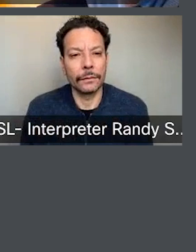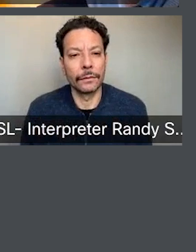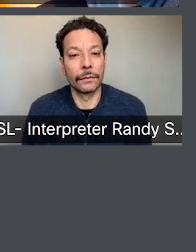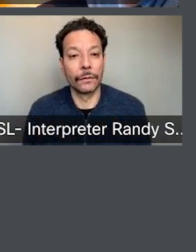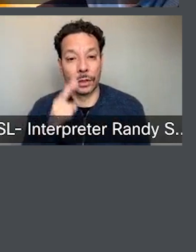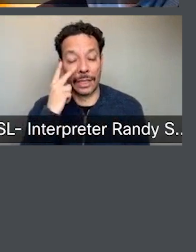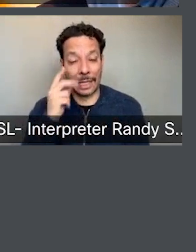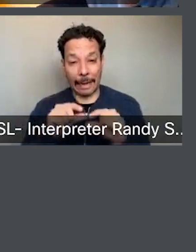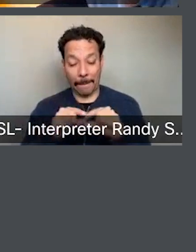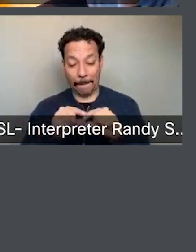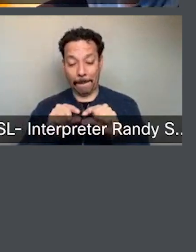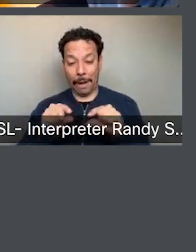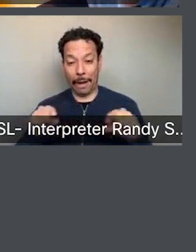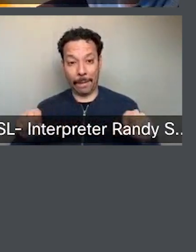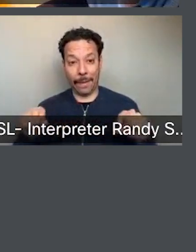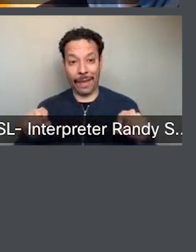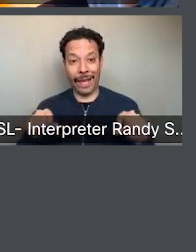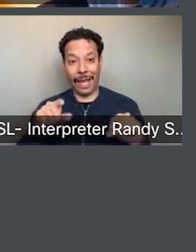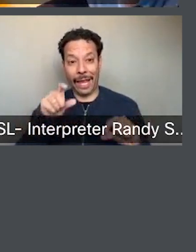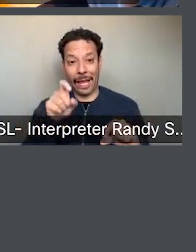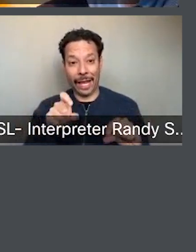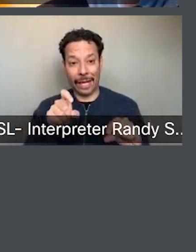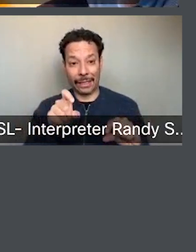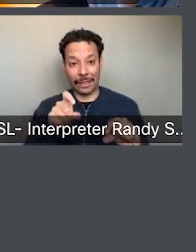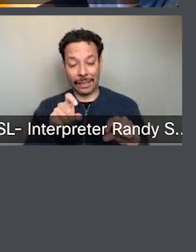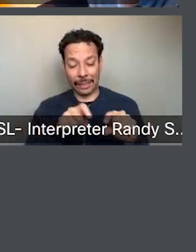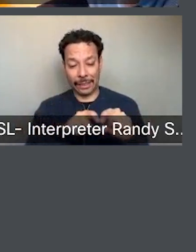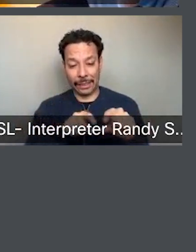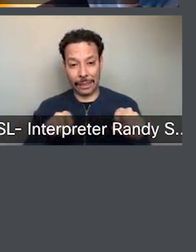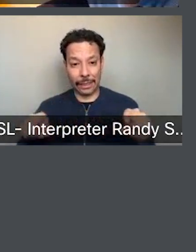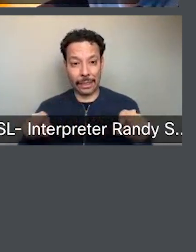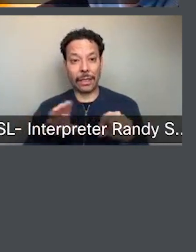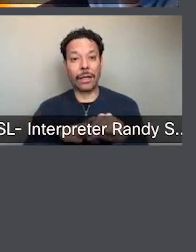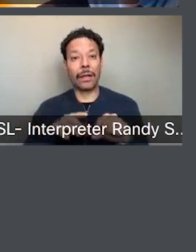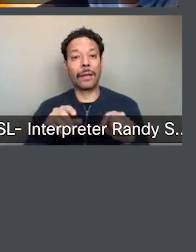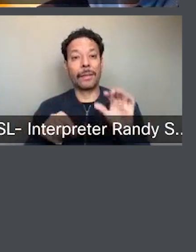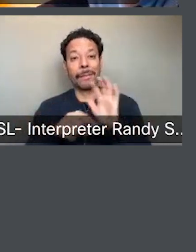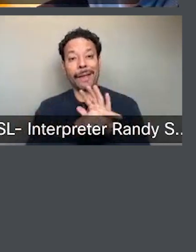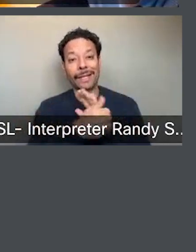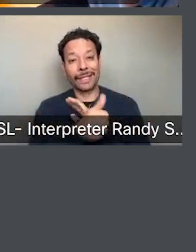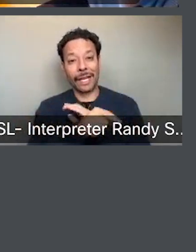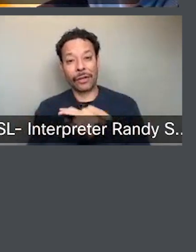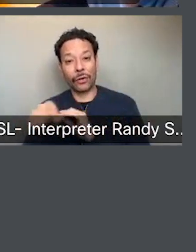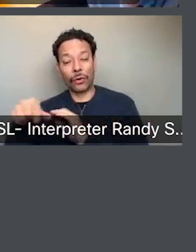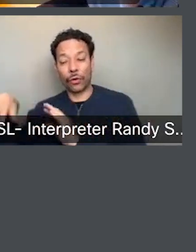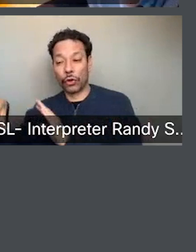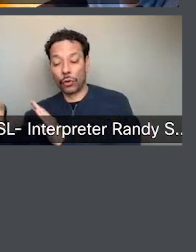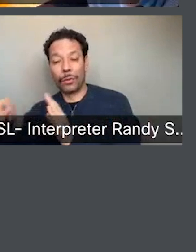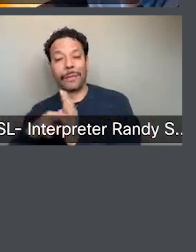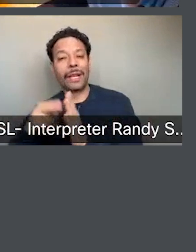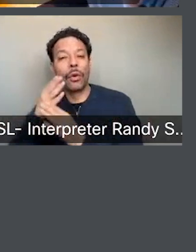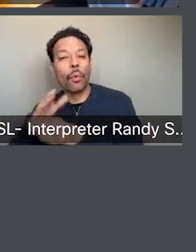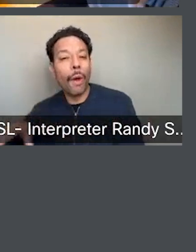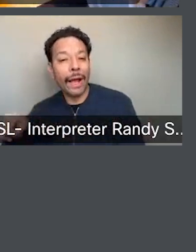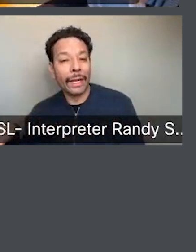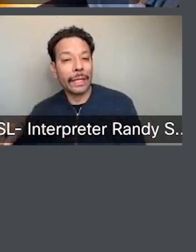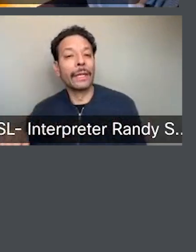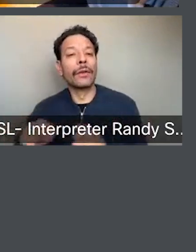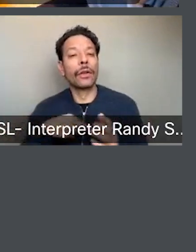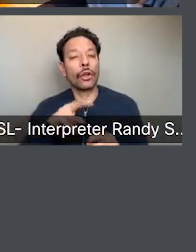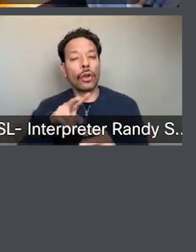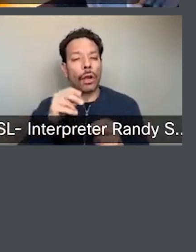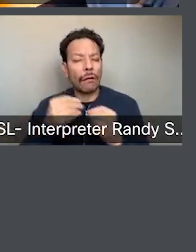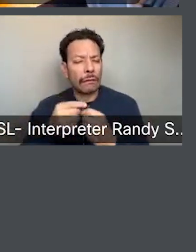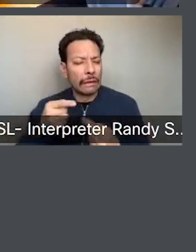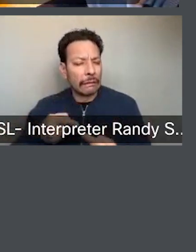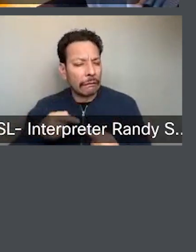bottom, on the x-axis, across the bottom, -10 to Q, which stands for quiet, we're looking at difficult listening